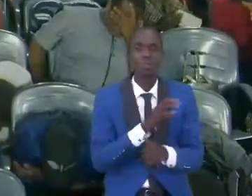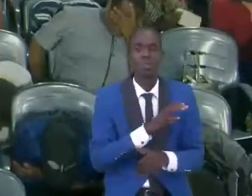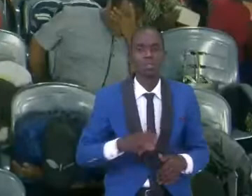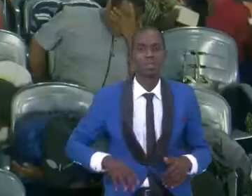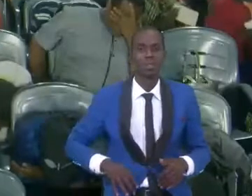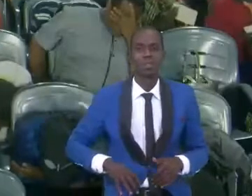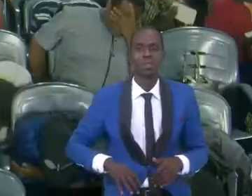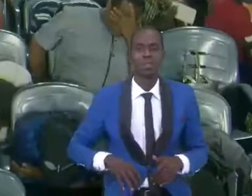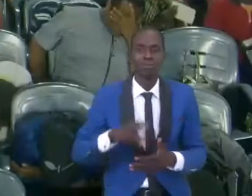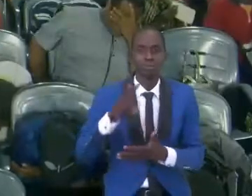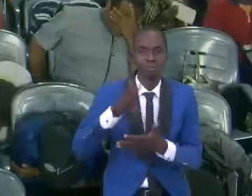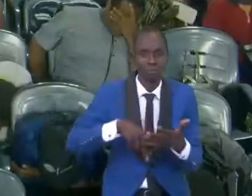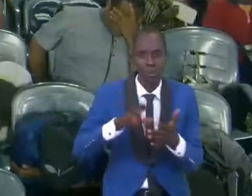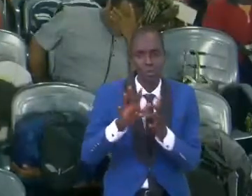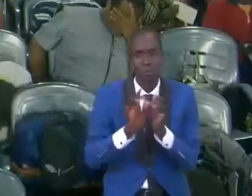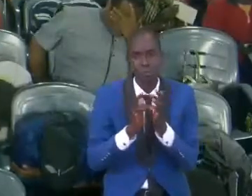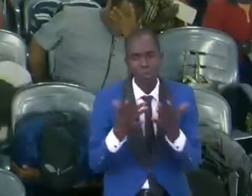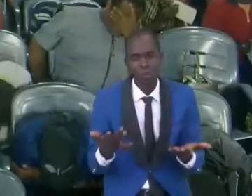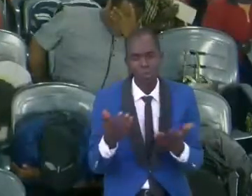Counselors,